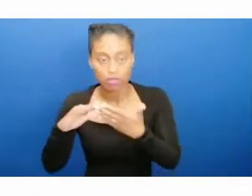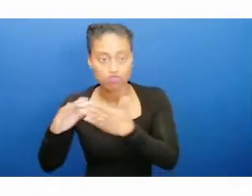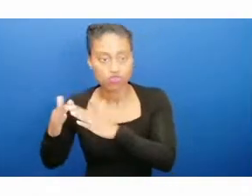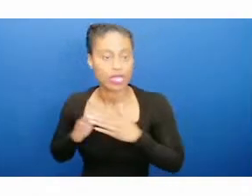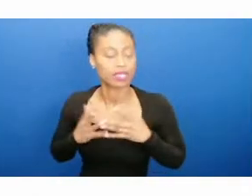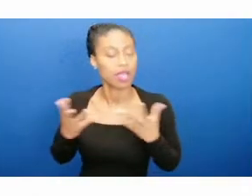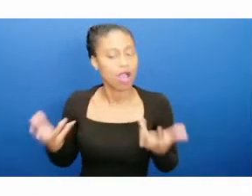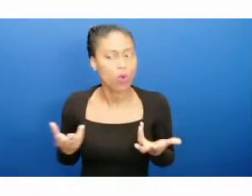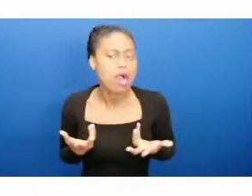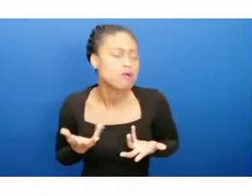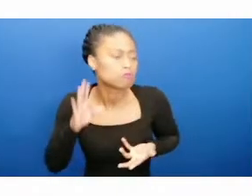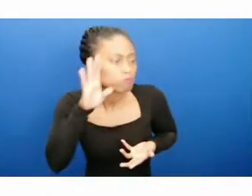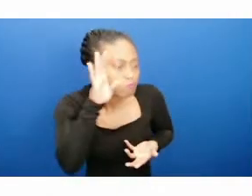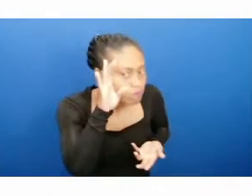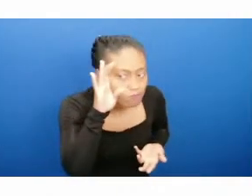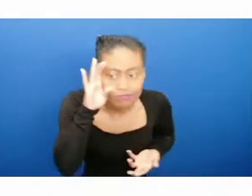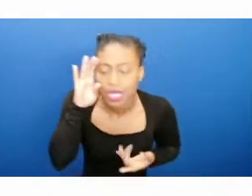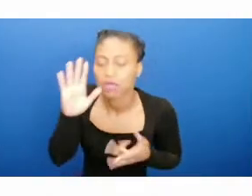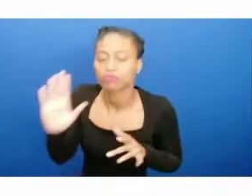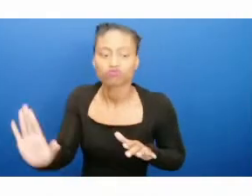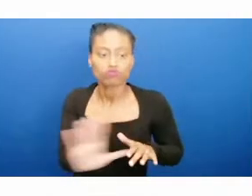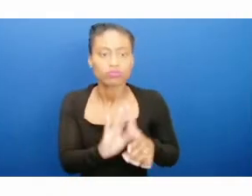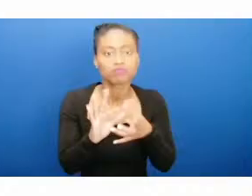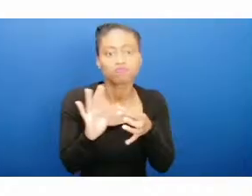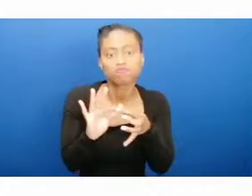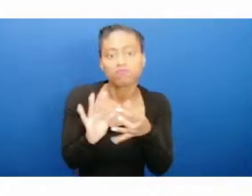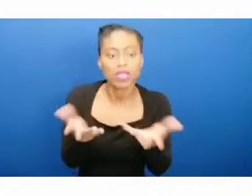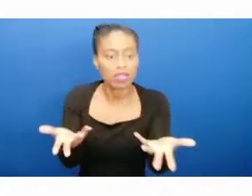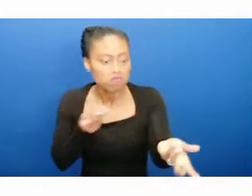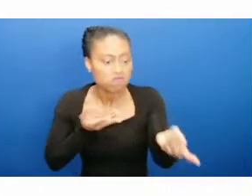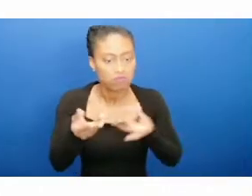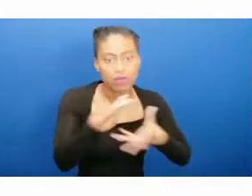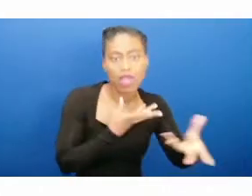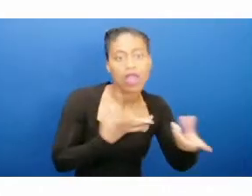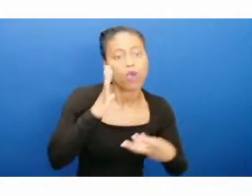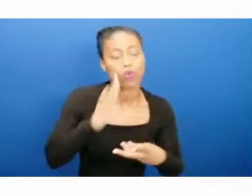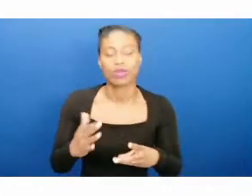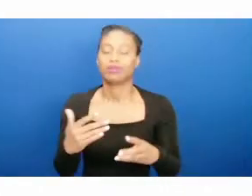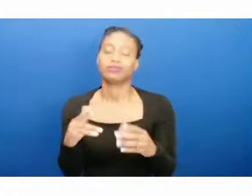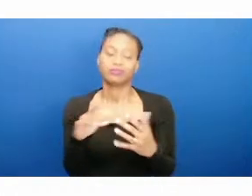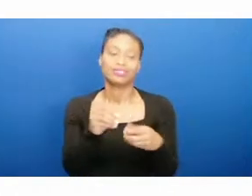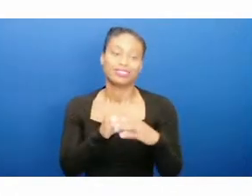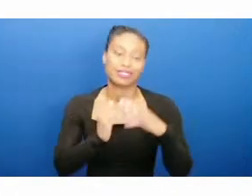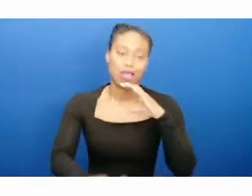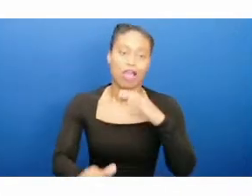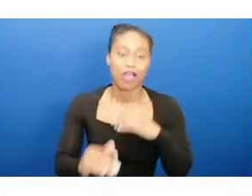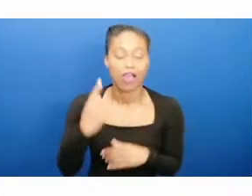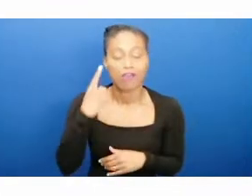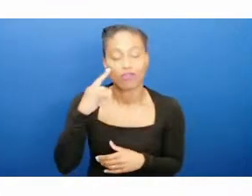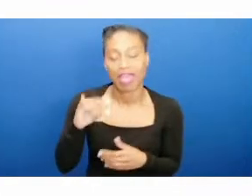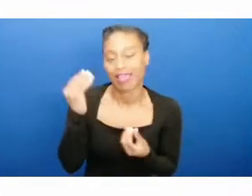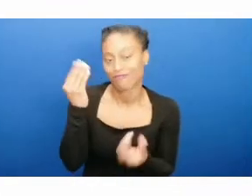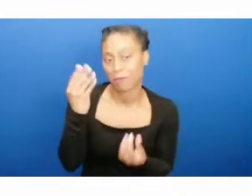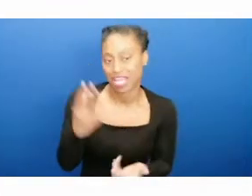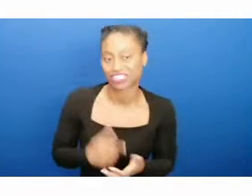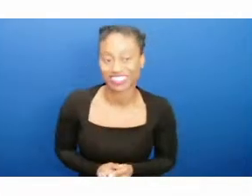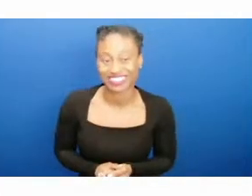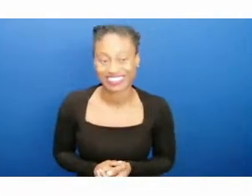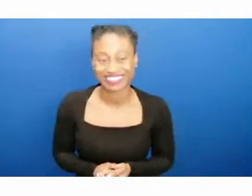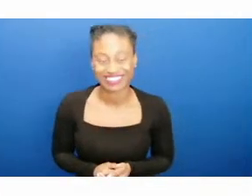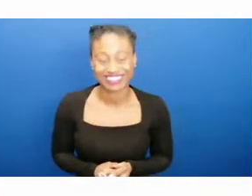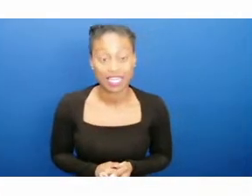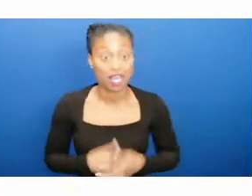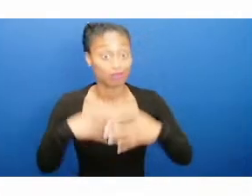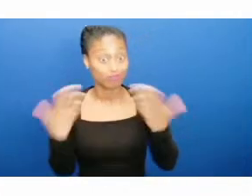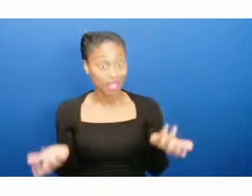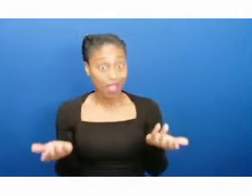people as we can, and we'll be sending out an email with that information on Wednesday. Yeah, I